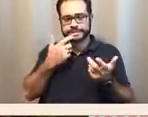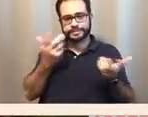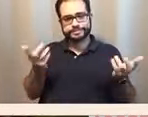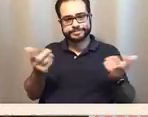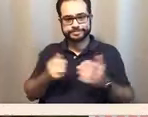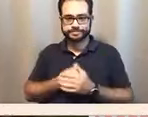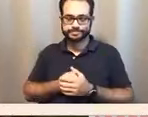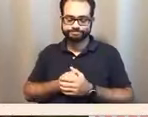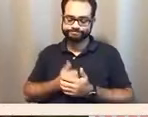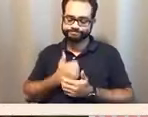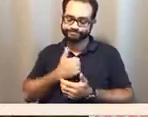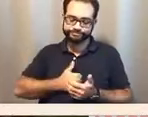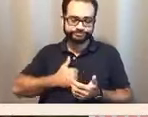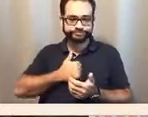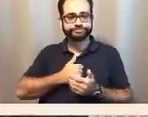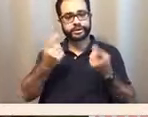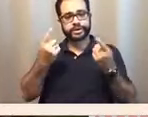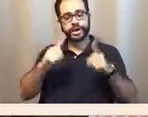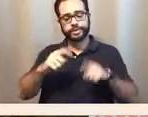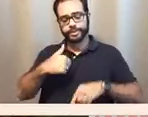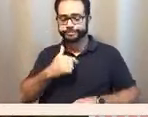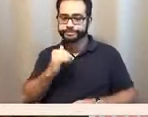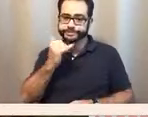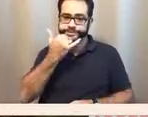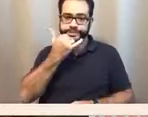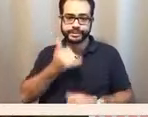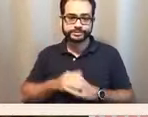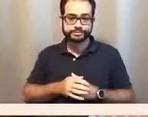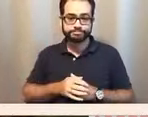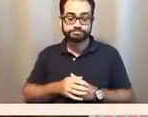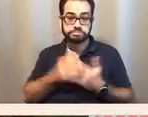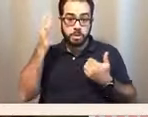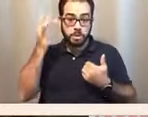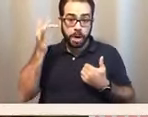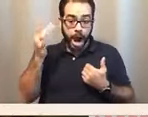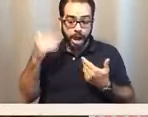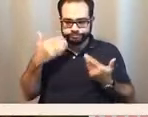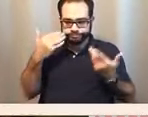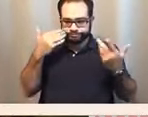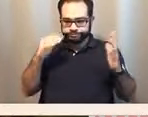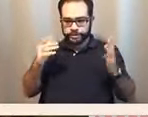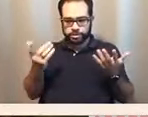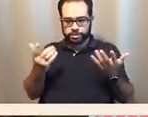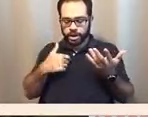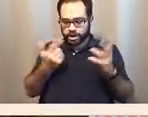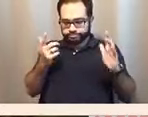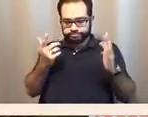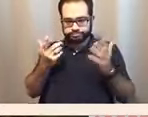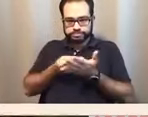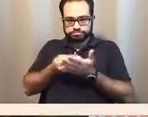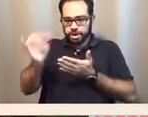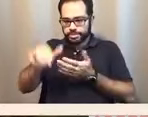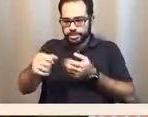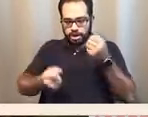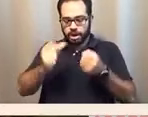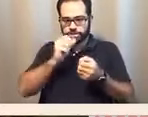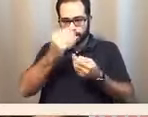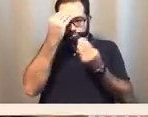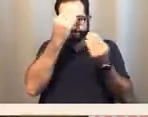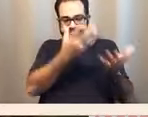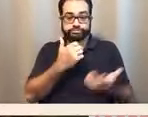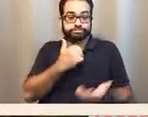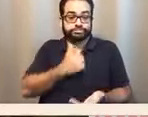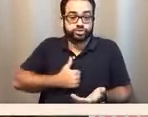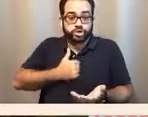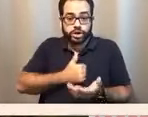made a mistake. I don't know why, something got over me and I bought that car without letting you know. Forgive me, I'll take